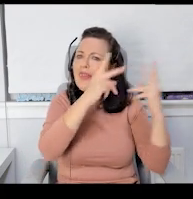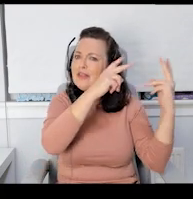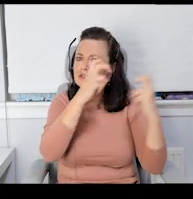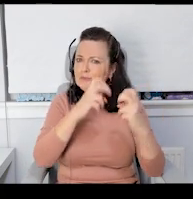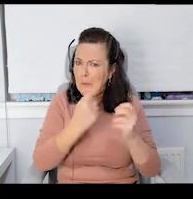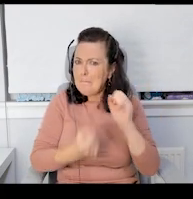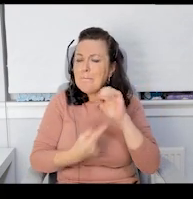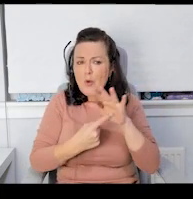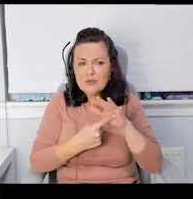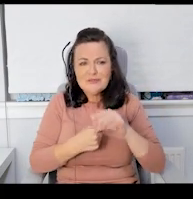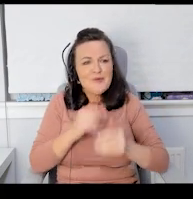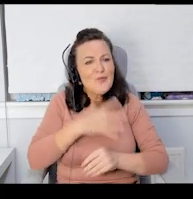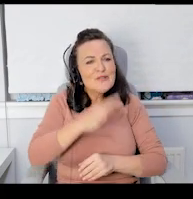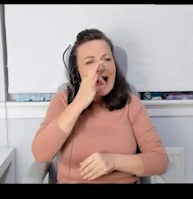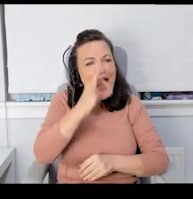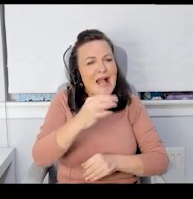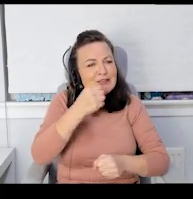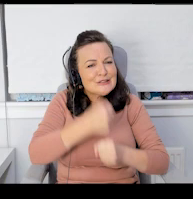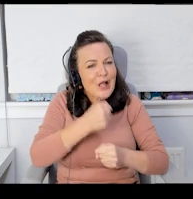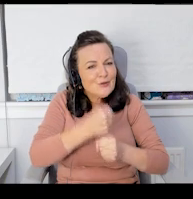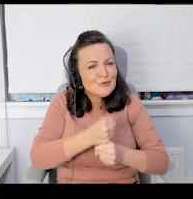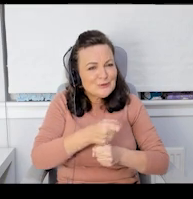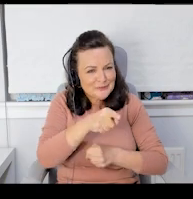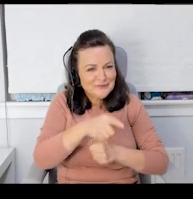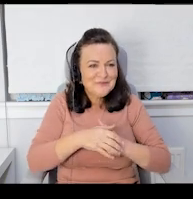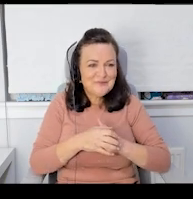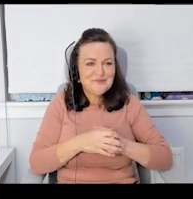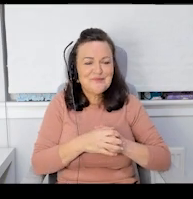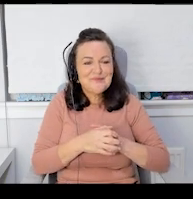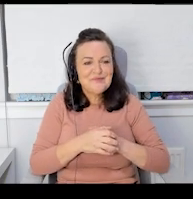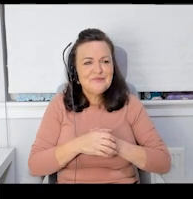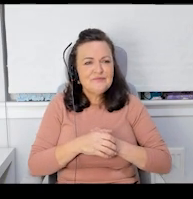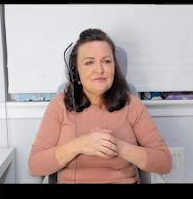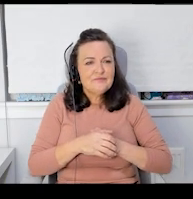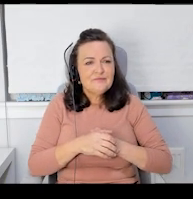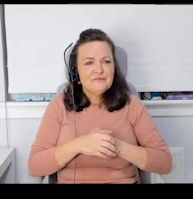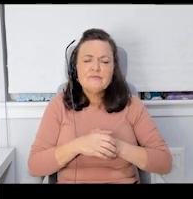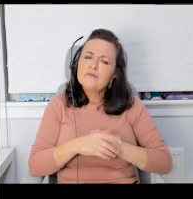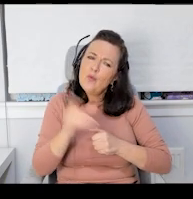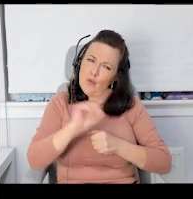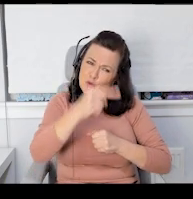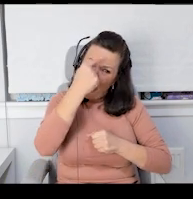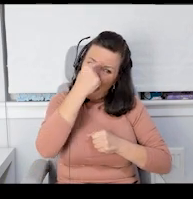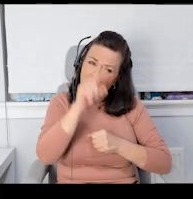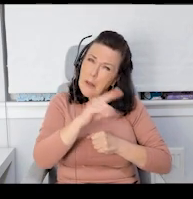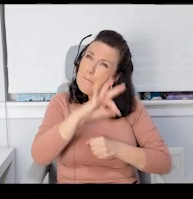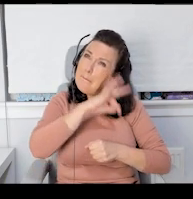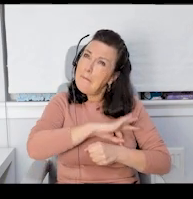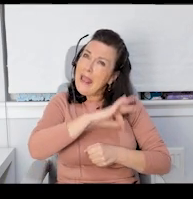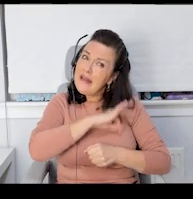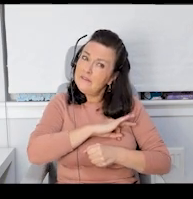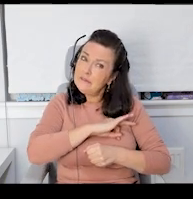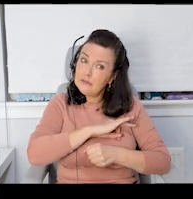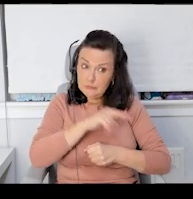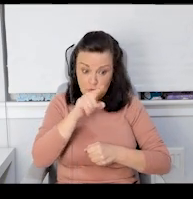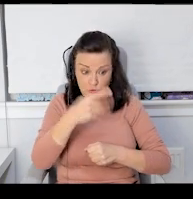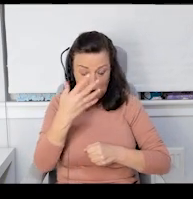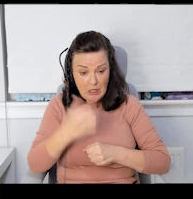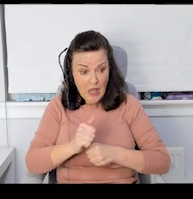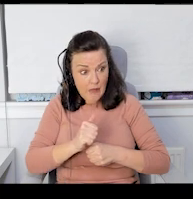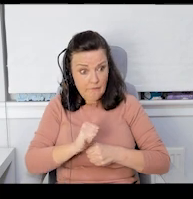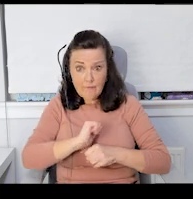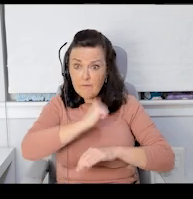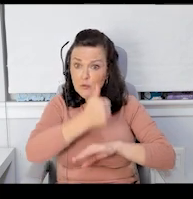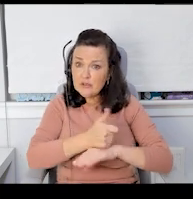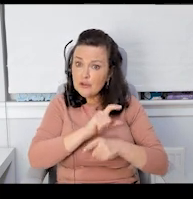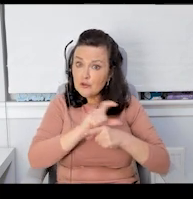Gautam, I'm now going to bring yourself in. I've got a question for you. round about what was the benefit to you having an AFA as part